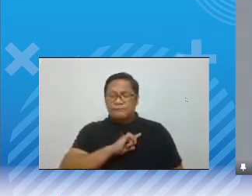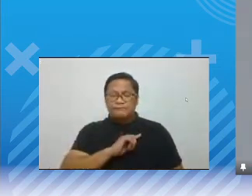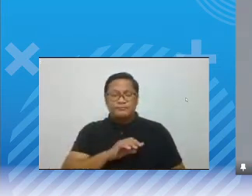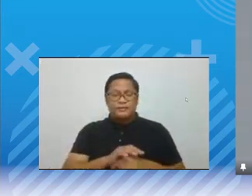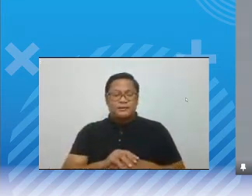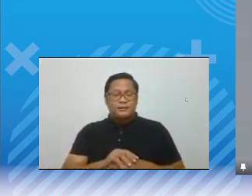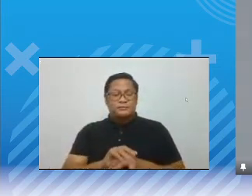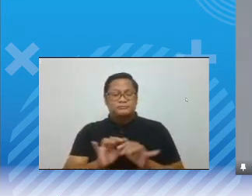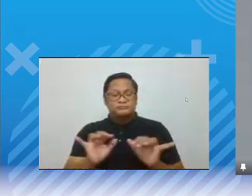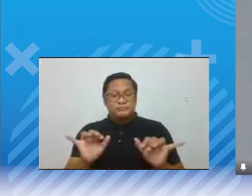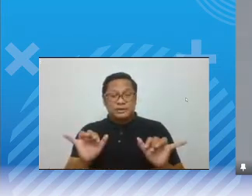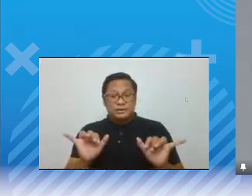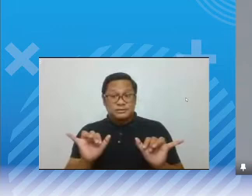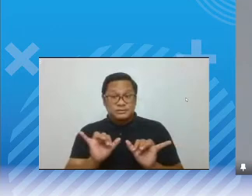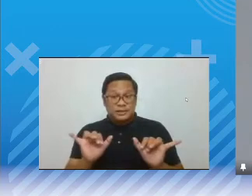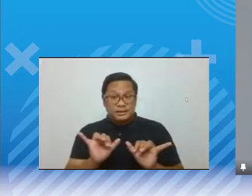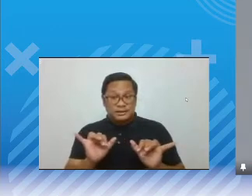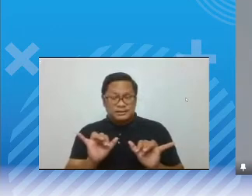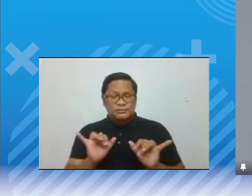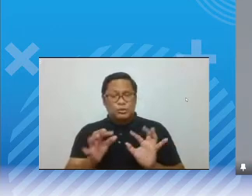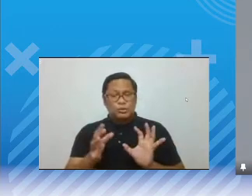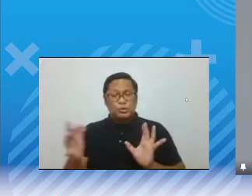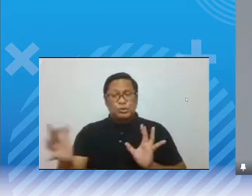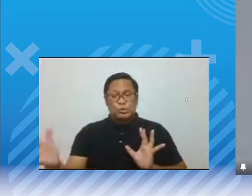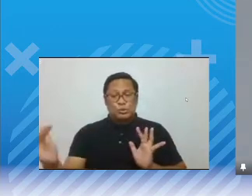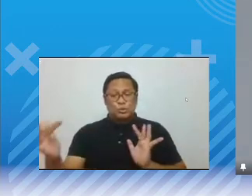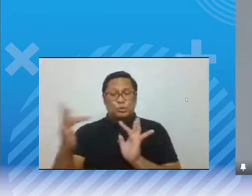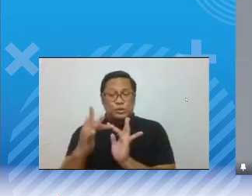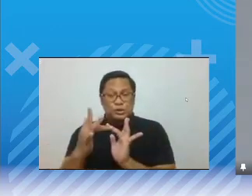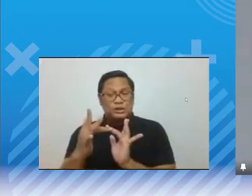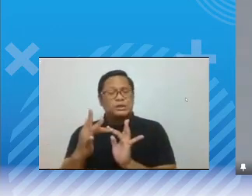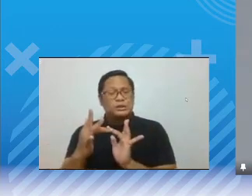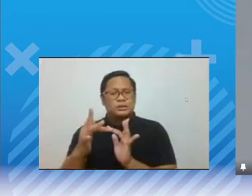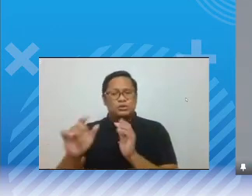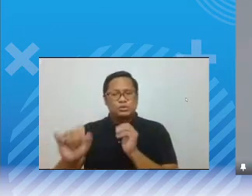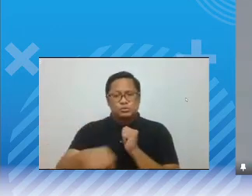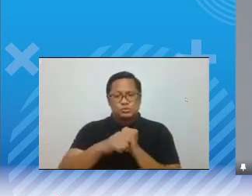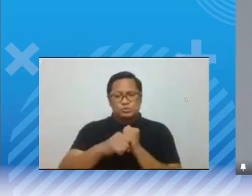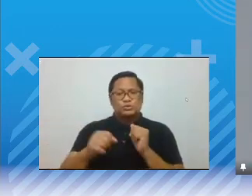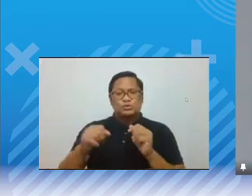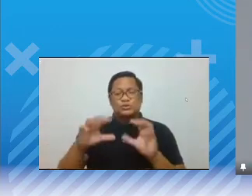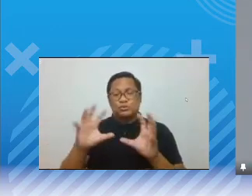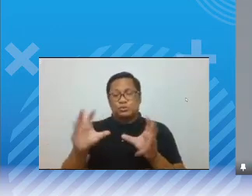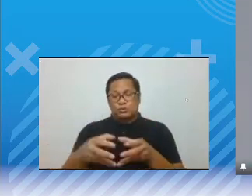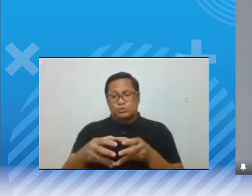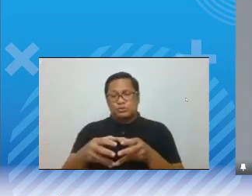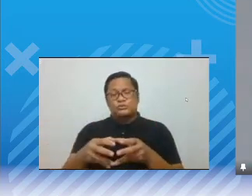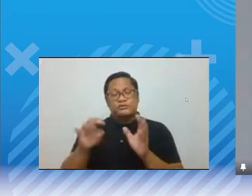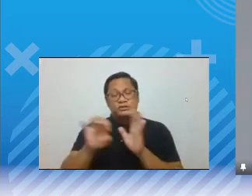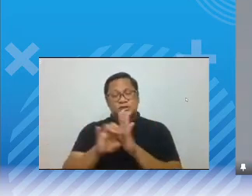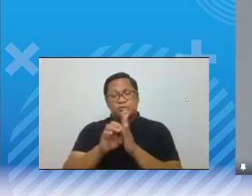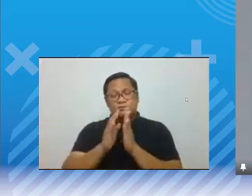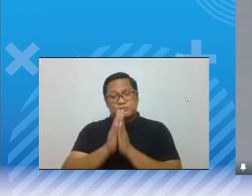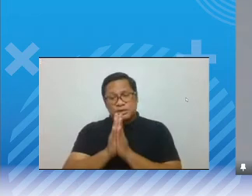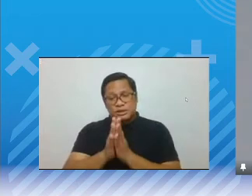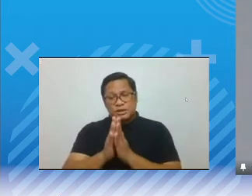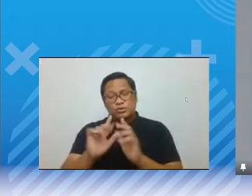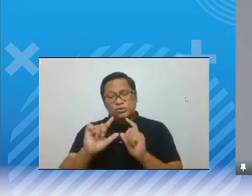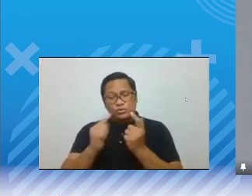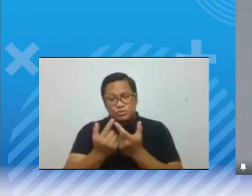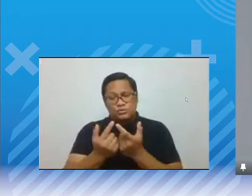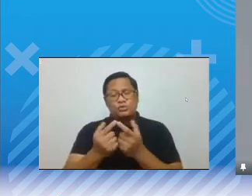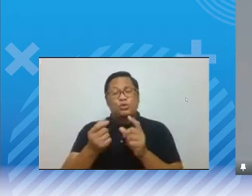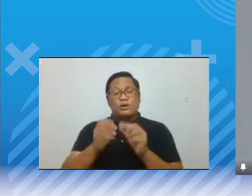also connecting to support groups, could be a prayer group or your network of friends and